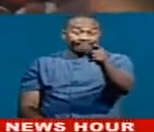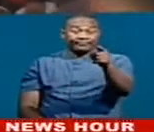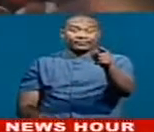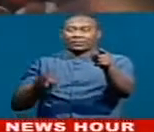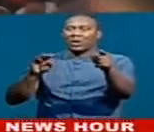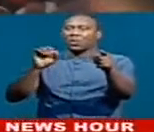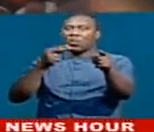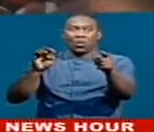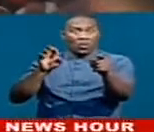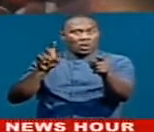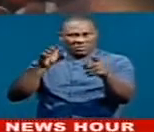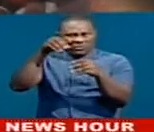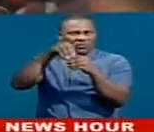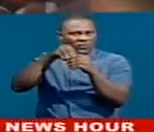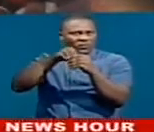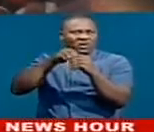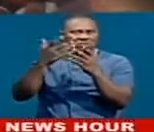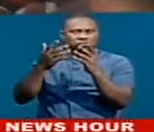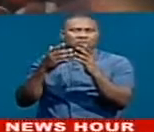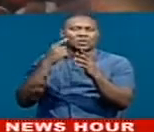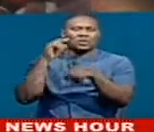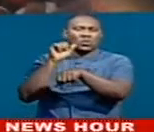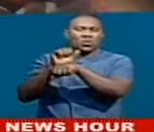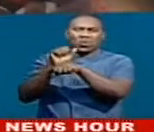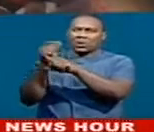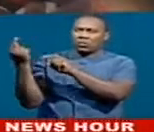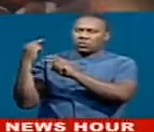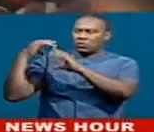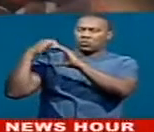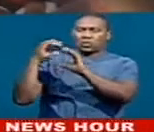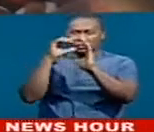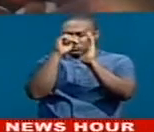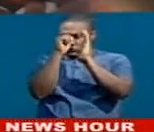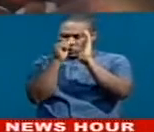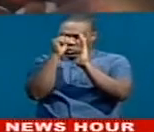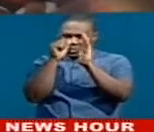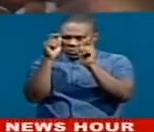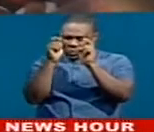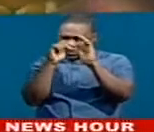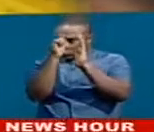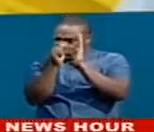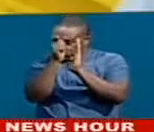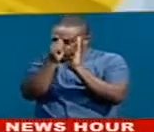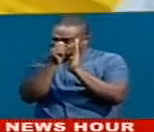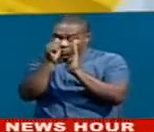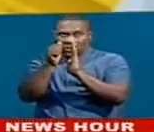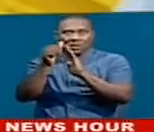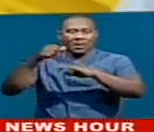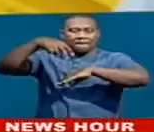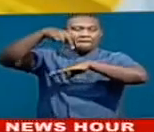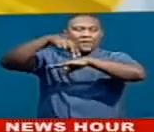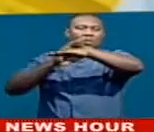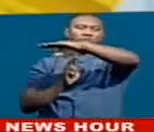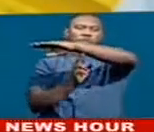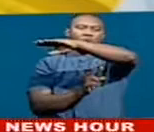met his untimely death when he was dispatched to cover the gas explosion at the Atomic Junction in Accra. Mohammed Ashley